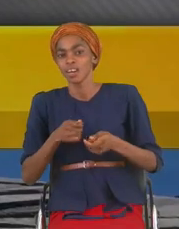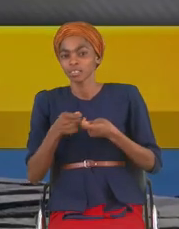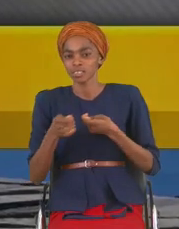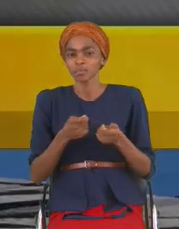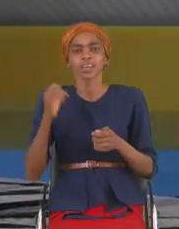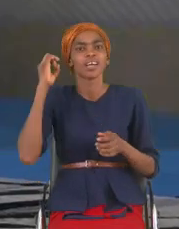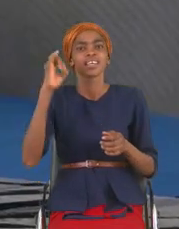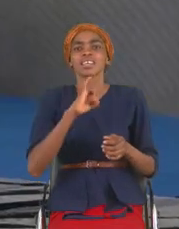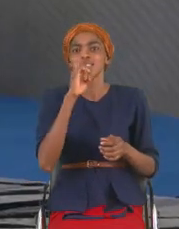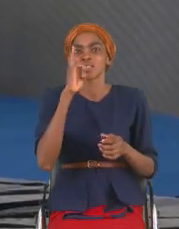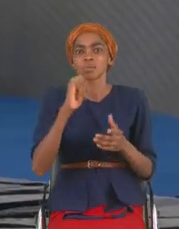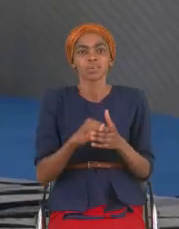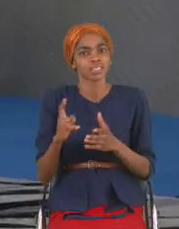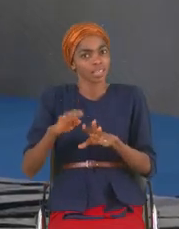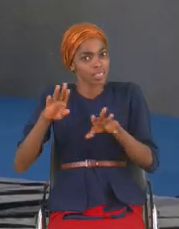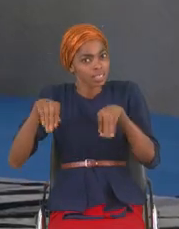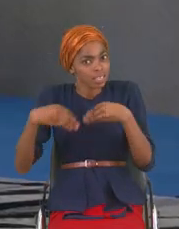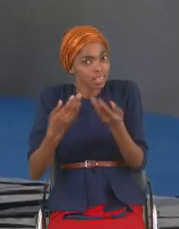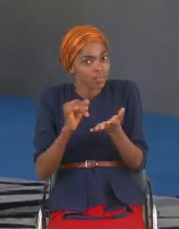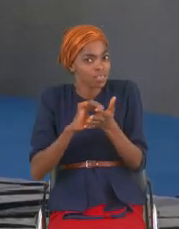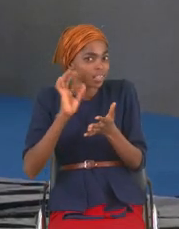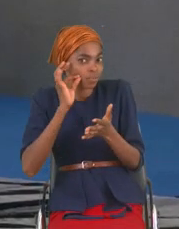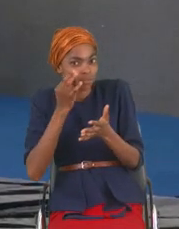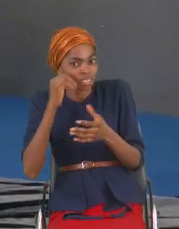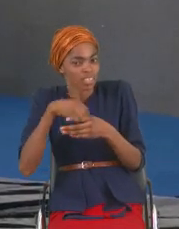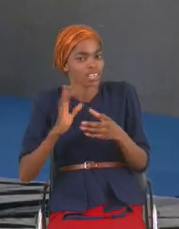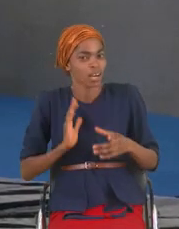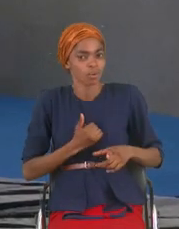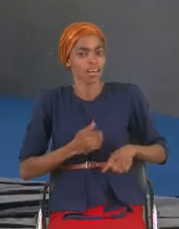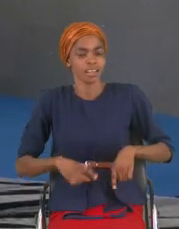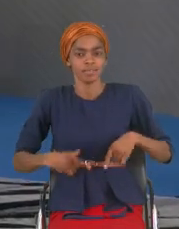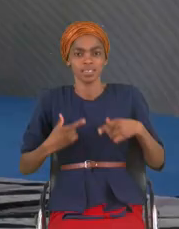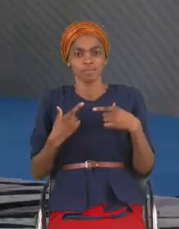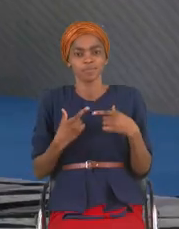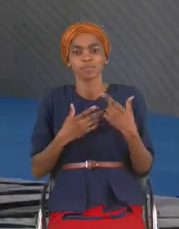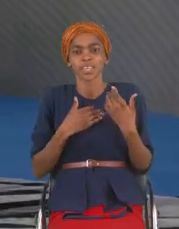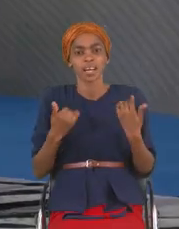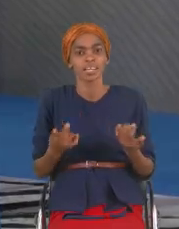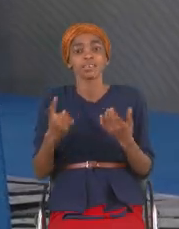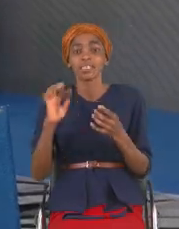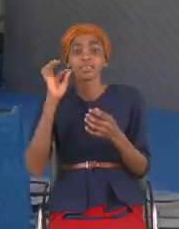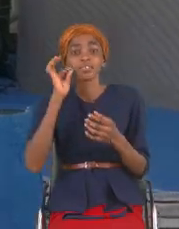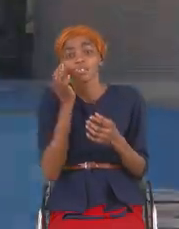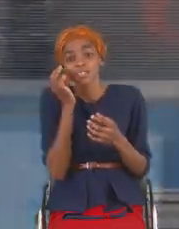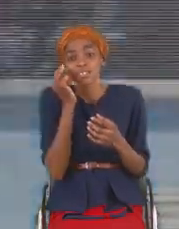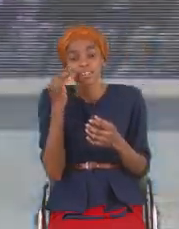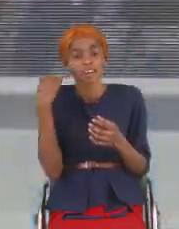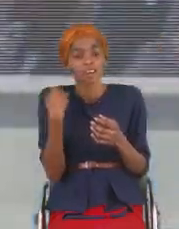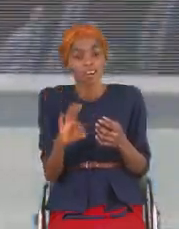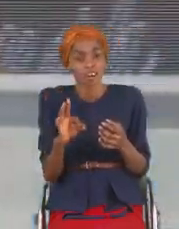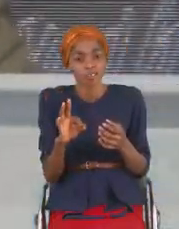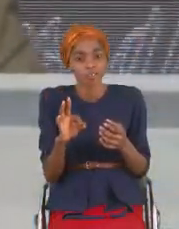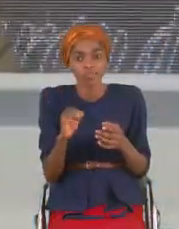one that produces the fruit in our lives. And the fruit of